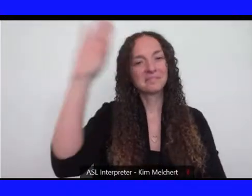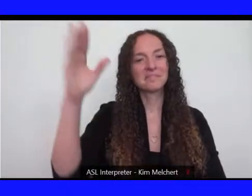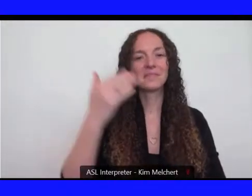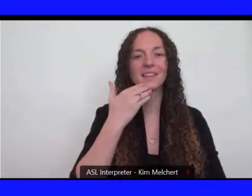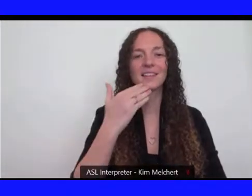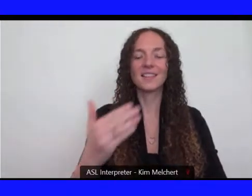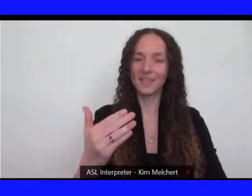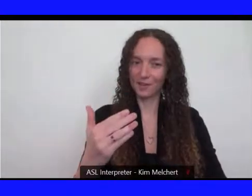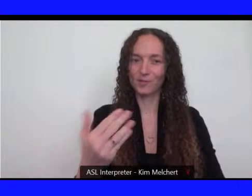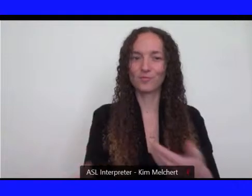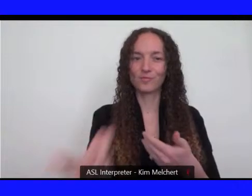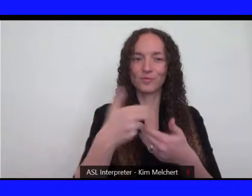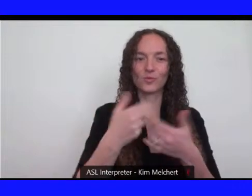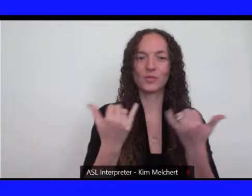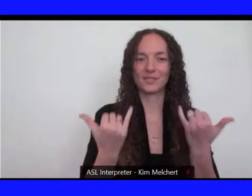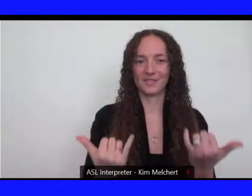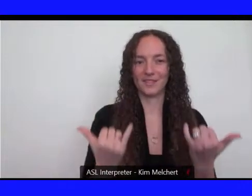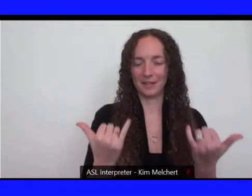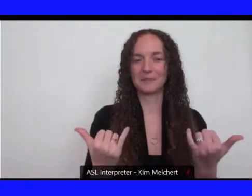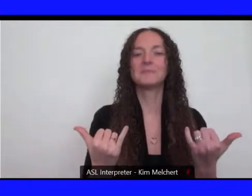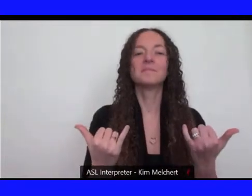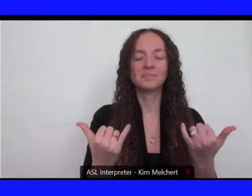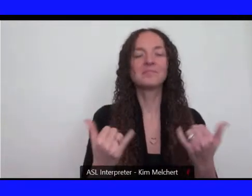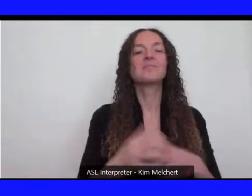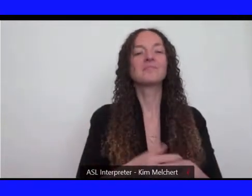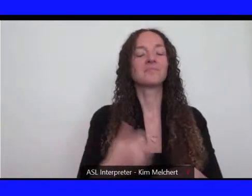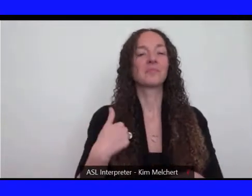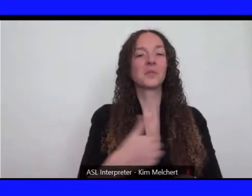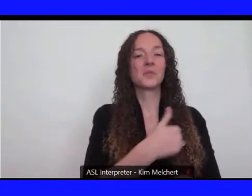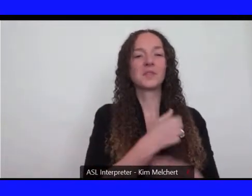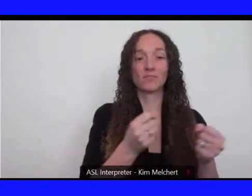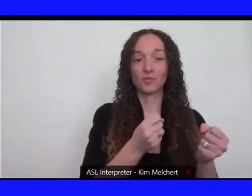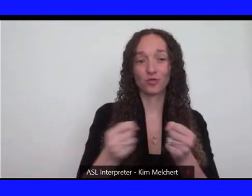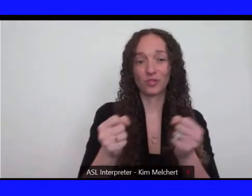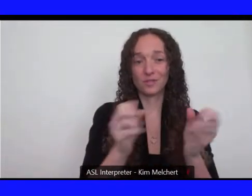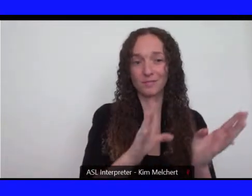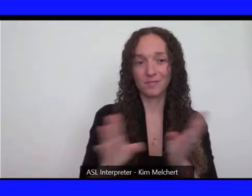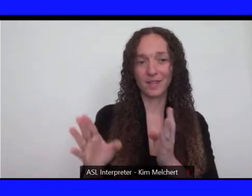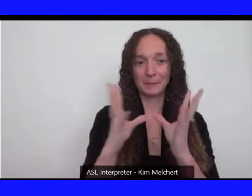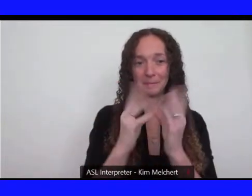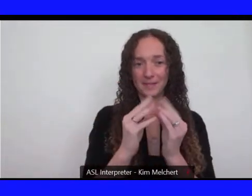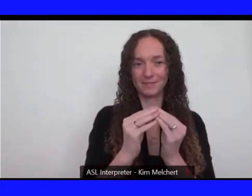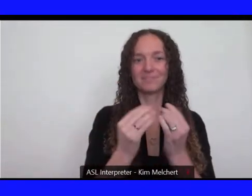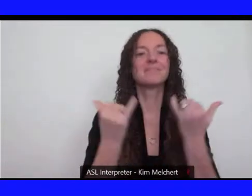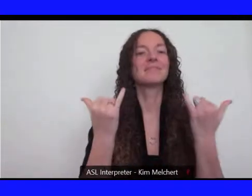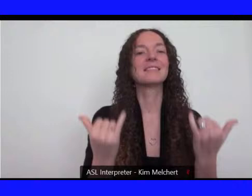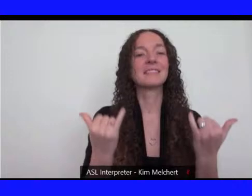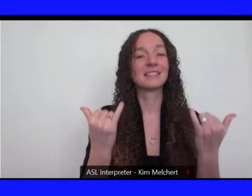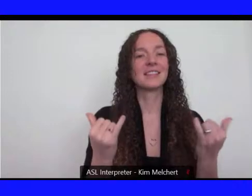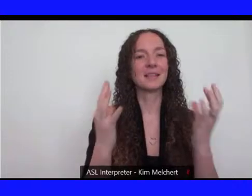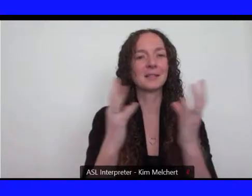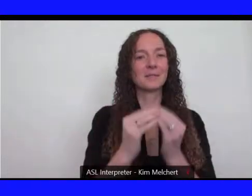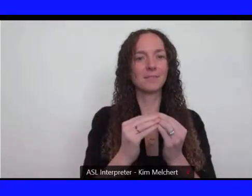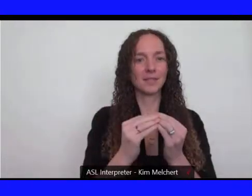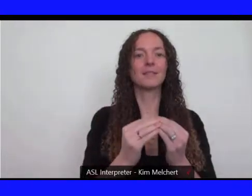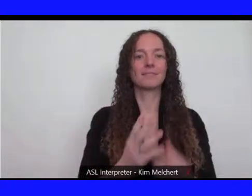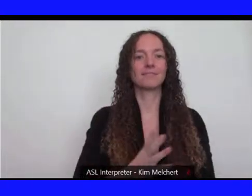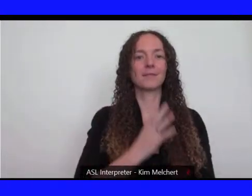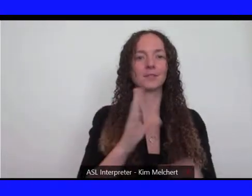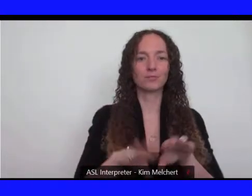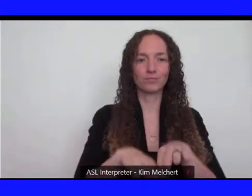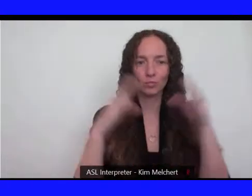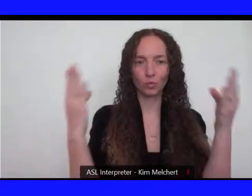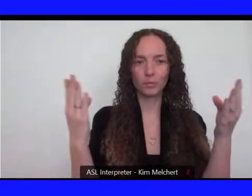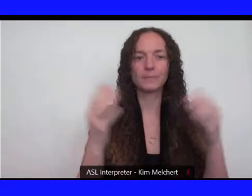ask the members for the votes. Jose? Yes. Dr. Allen on behalf of